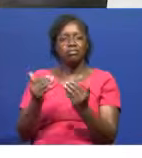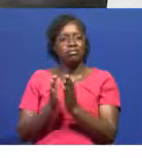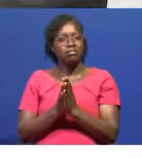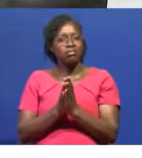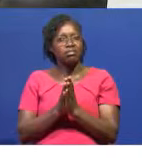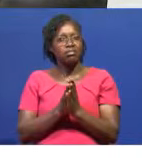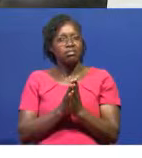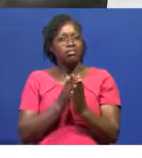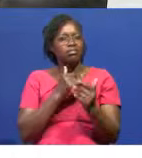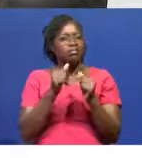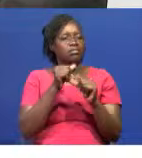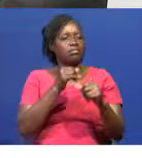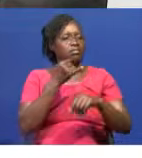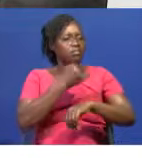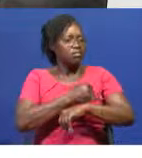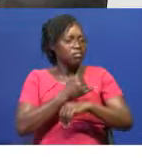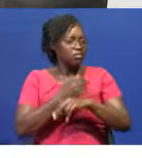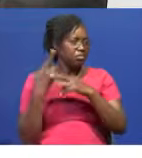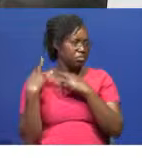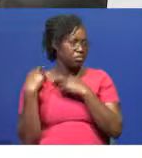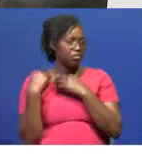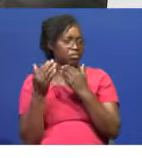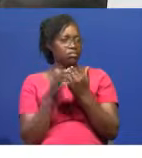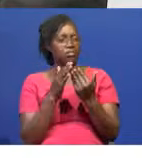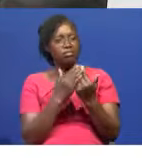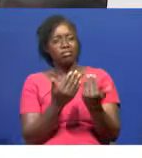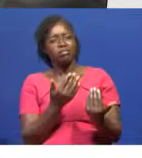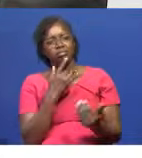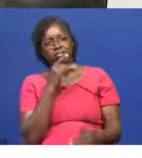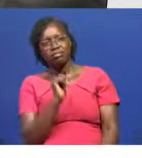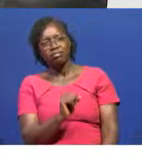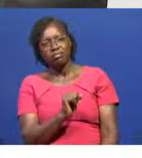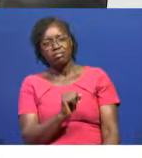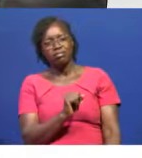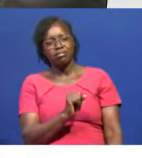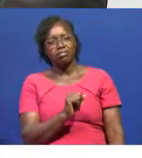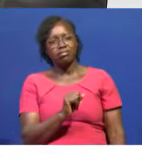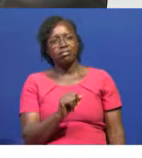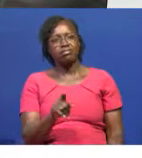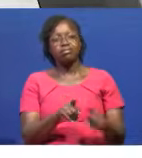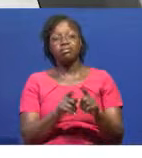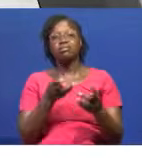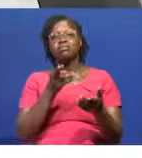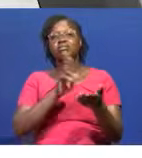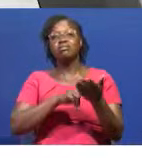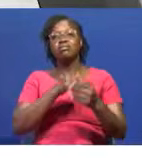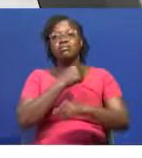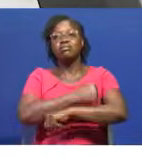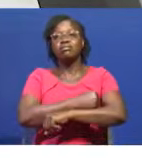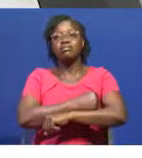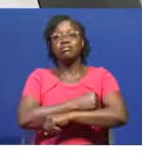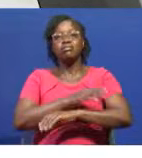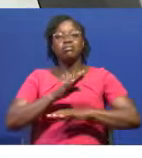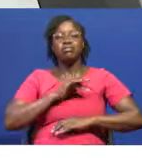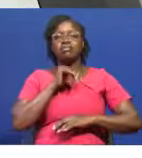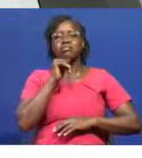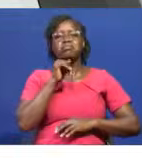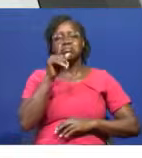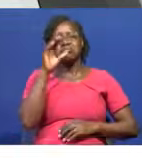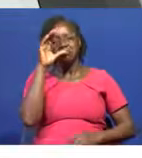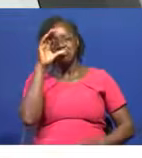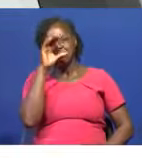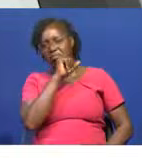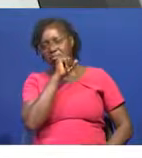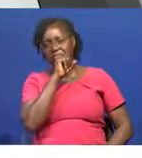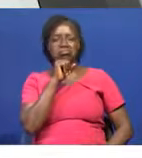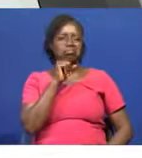Exactly. Just talking about institutions that are held responsible. So, there's still reports, of schools not having enough toilets